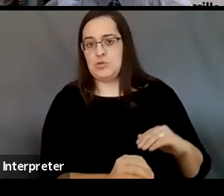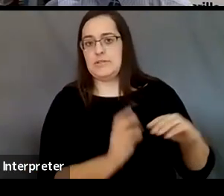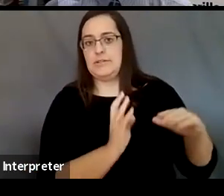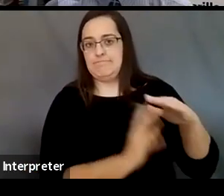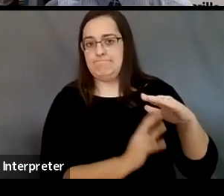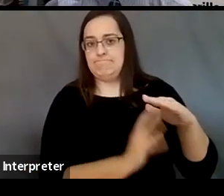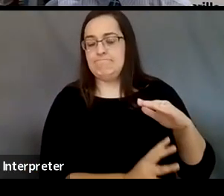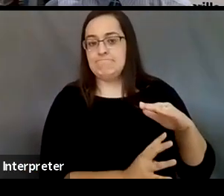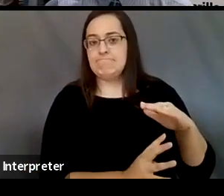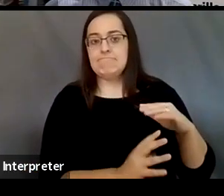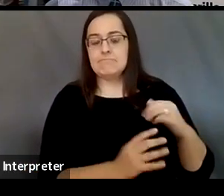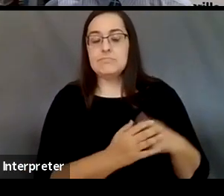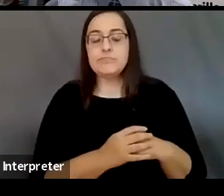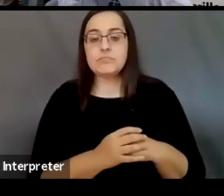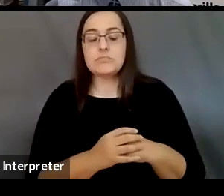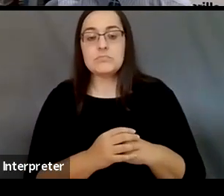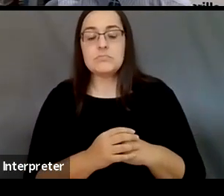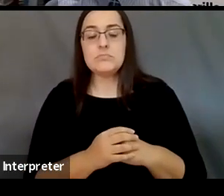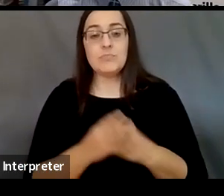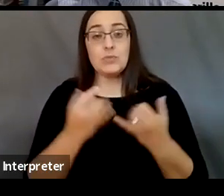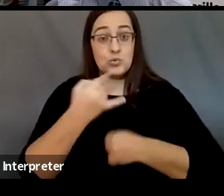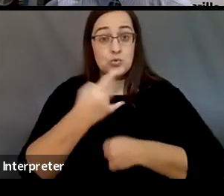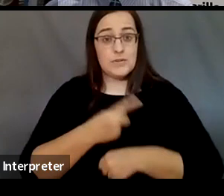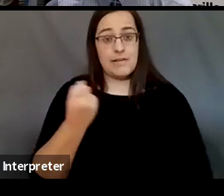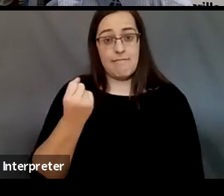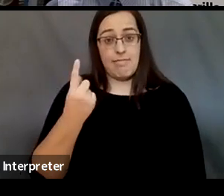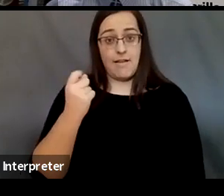mark. Today, we're at